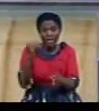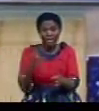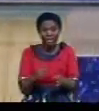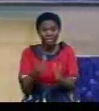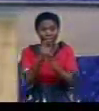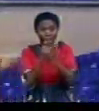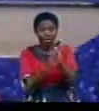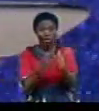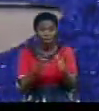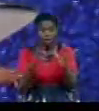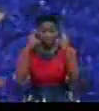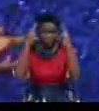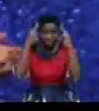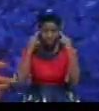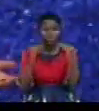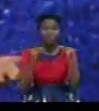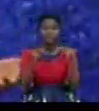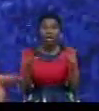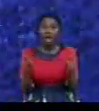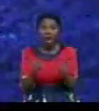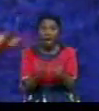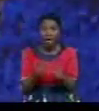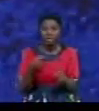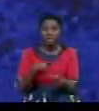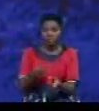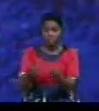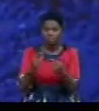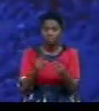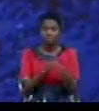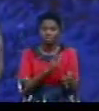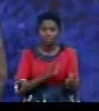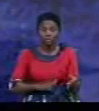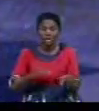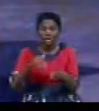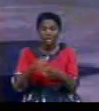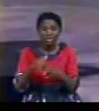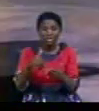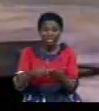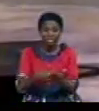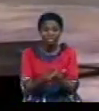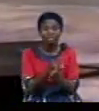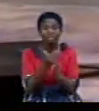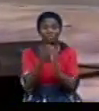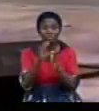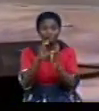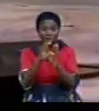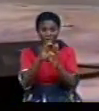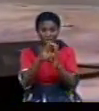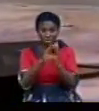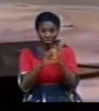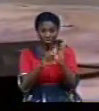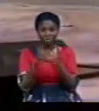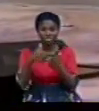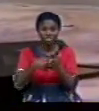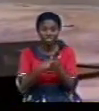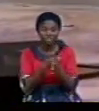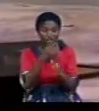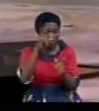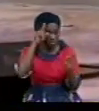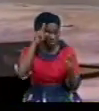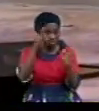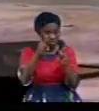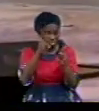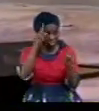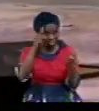Covenant as we come to Christ in the New Covenant the Salvation the justification